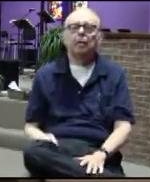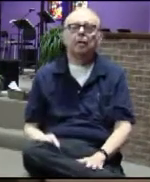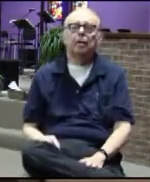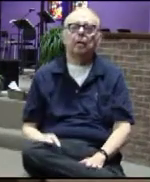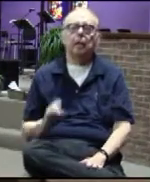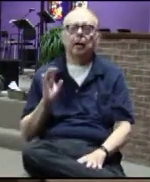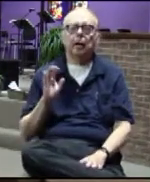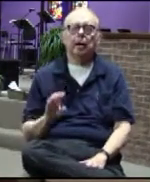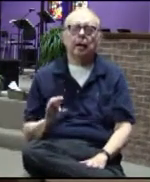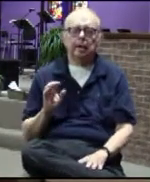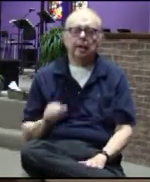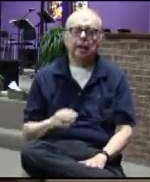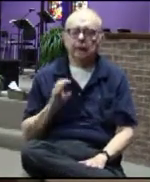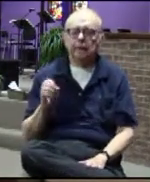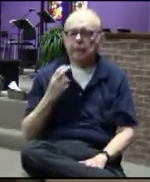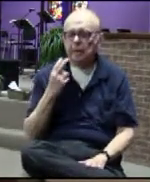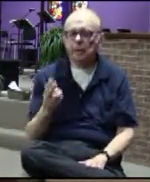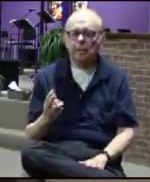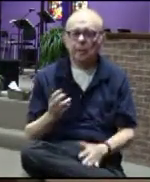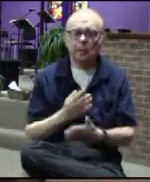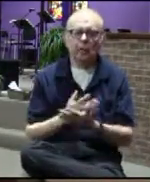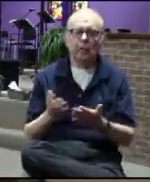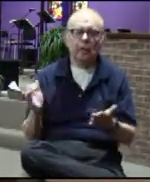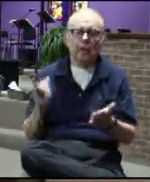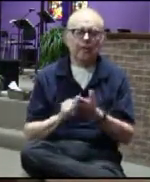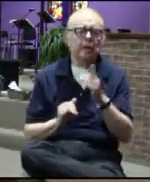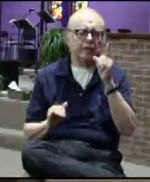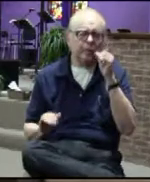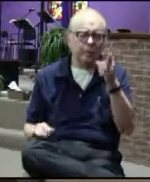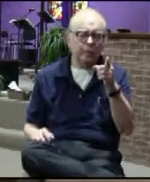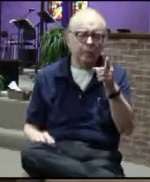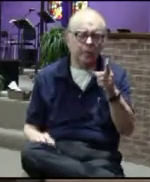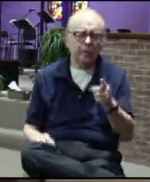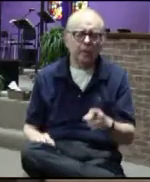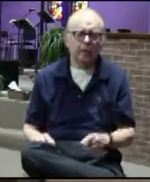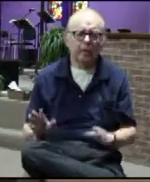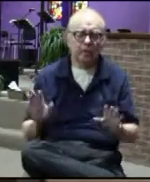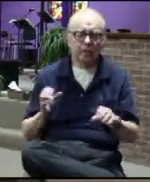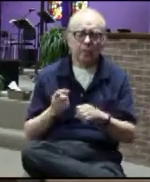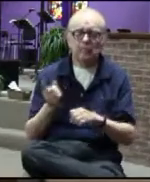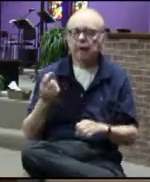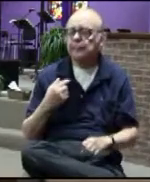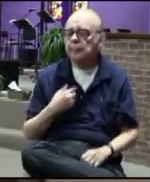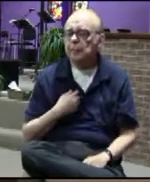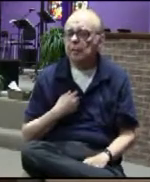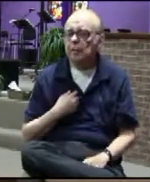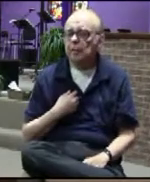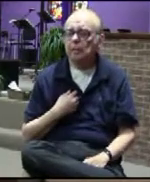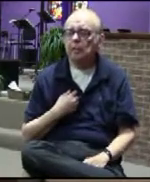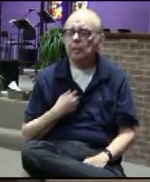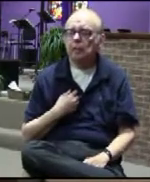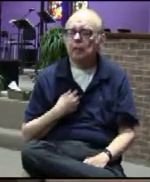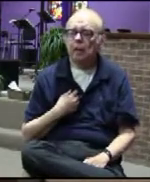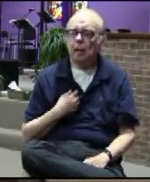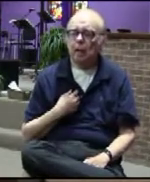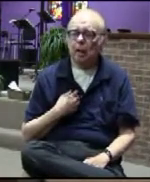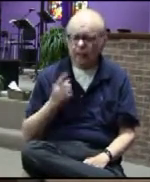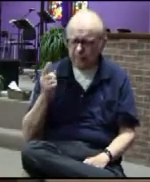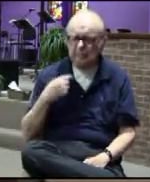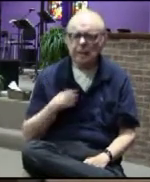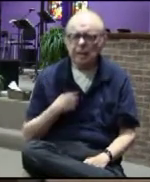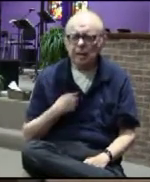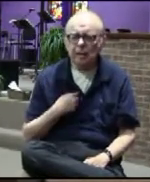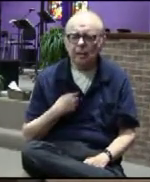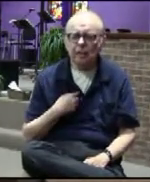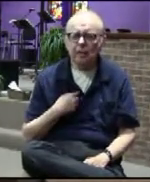could ever see could the things that you have made for me for me